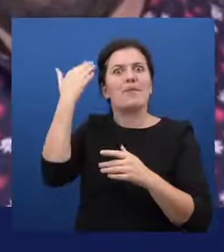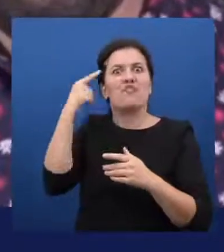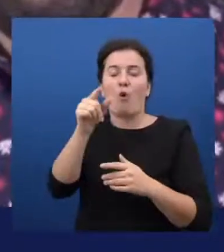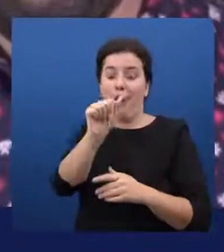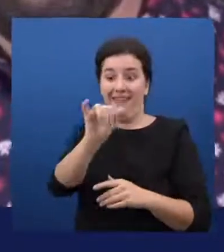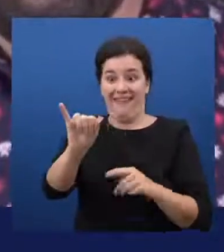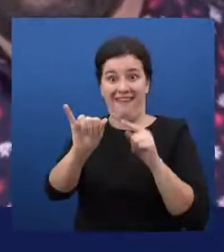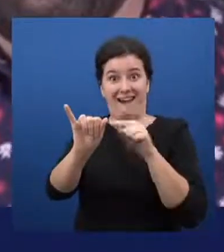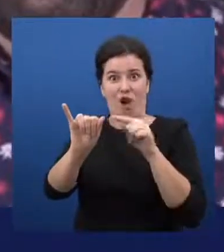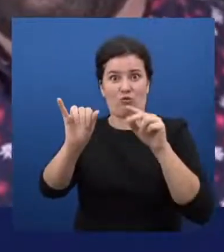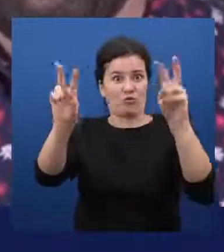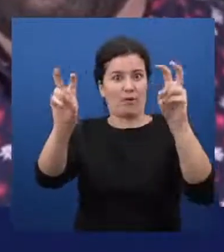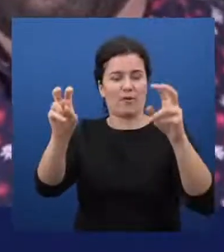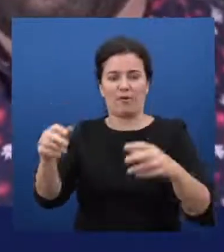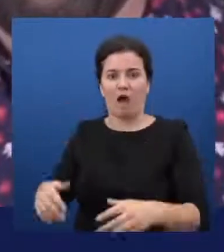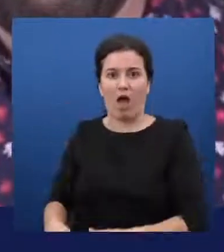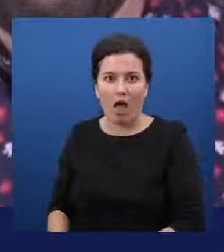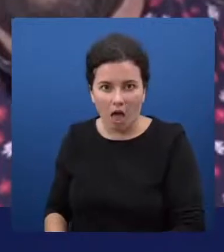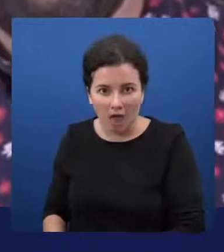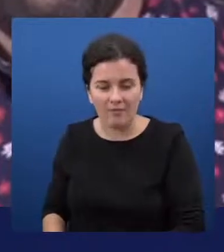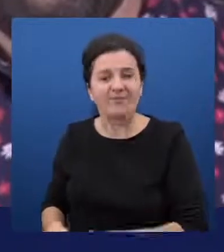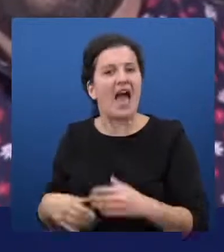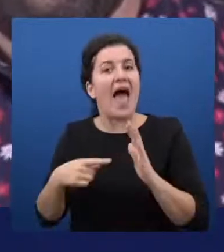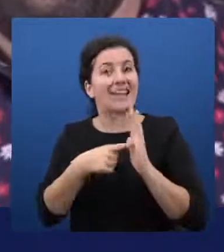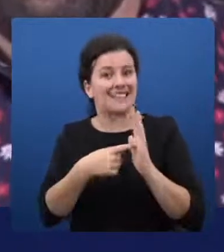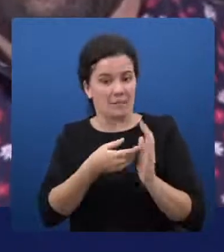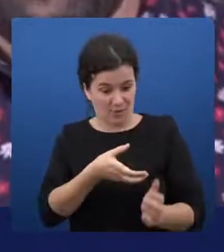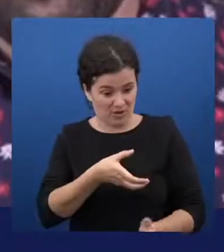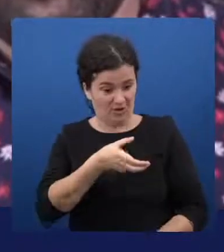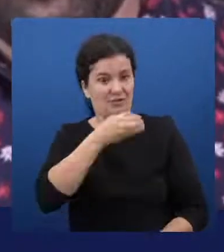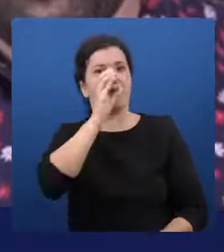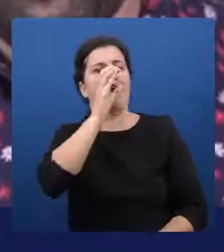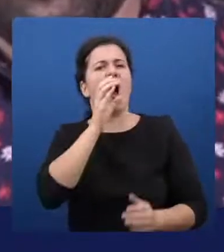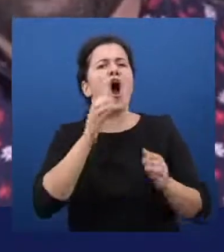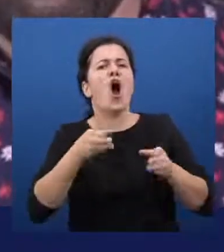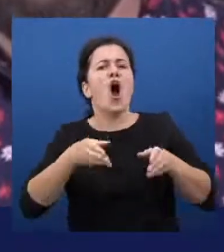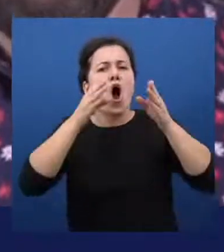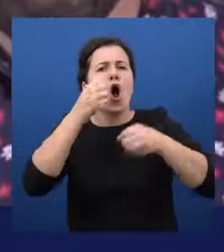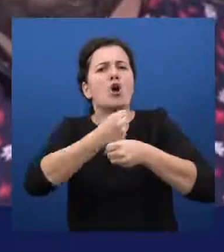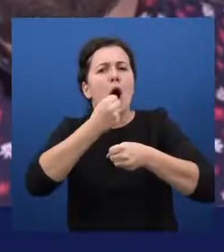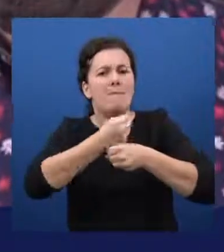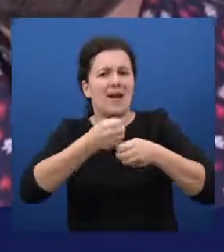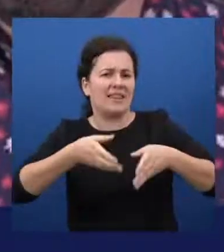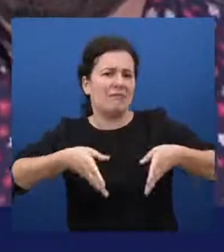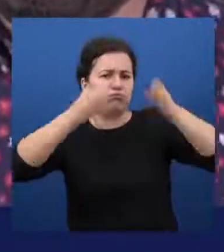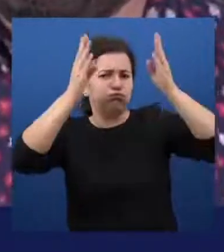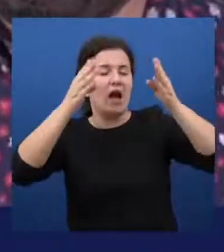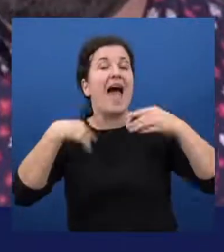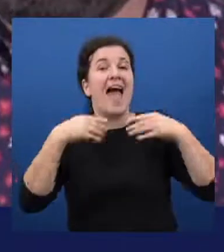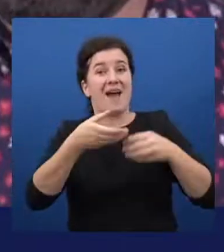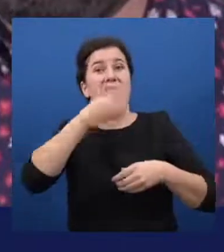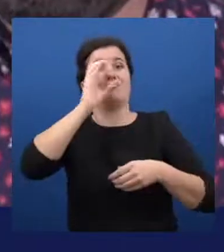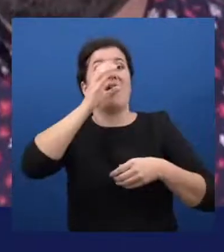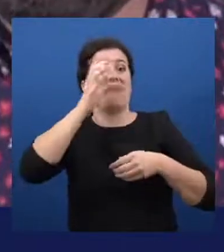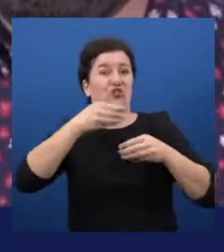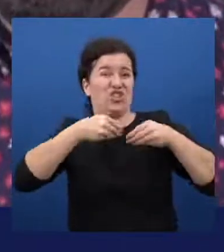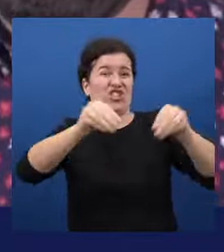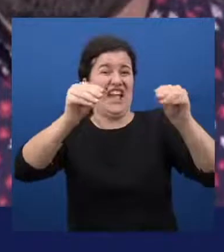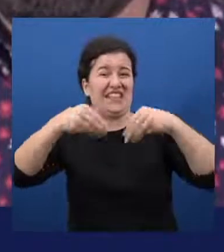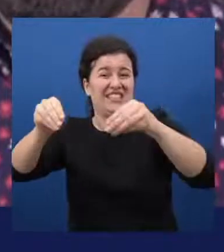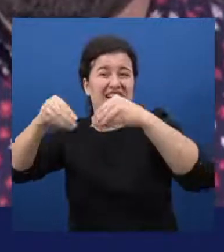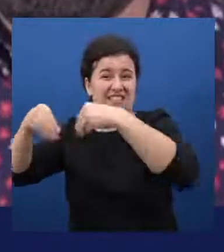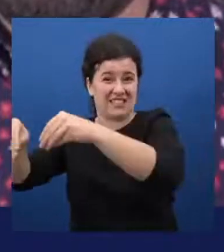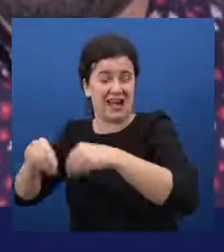beverage company that just added AI to the name of their beverage and sold more. It's like, you know, it's just a